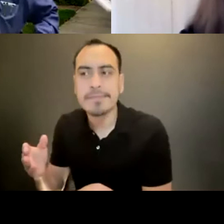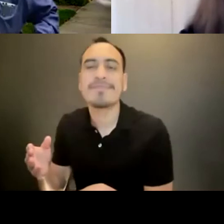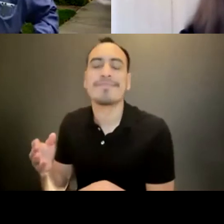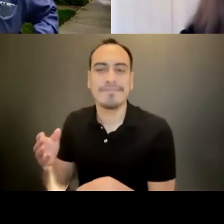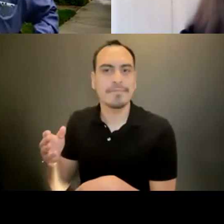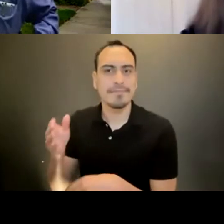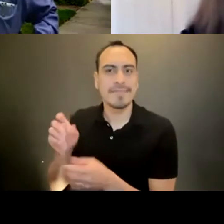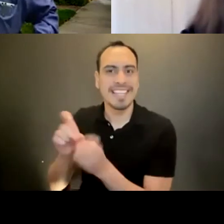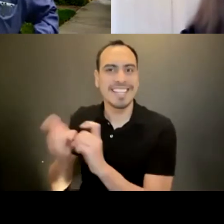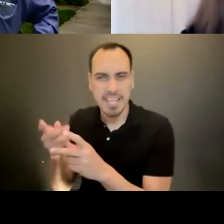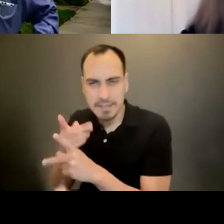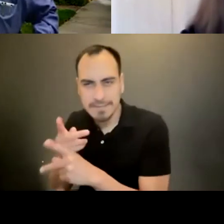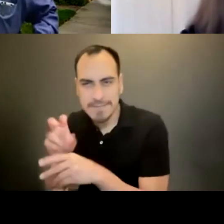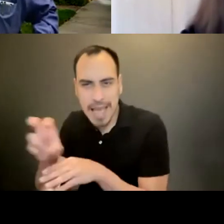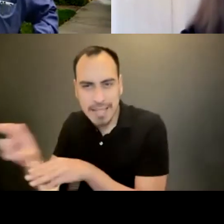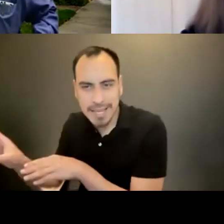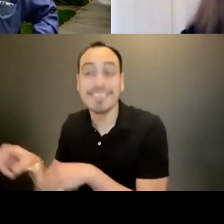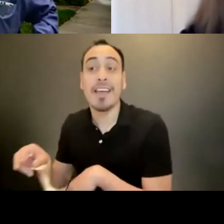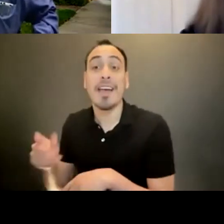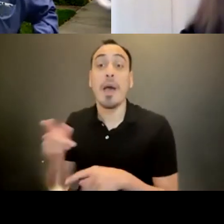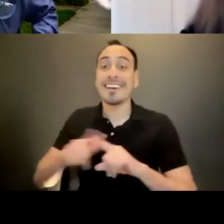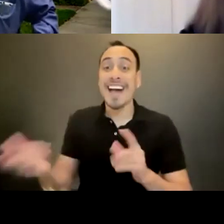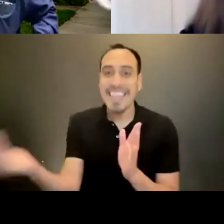most recently because of the